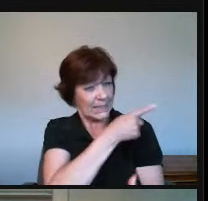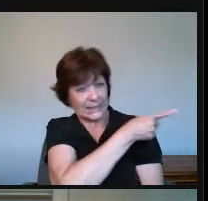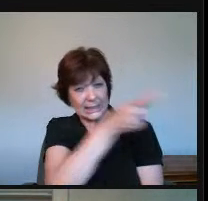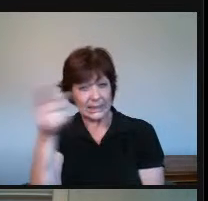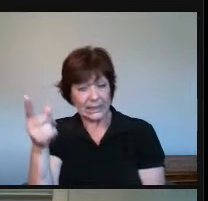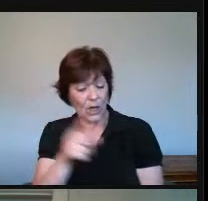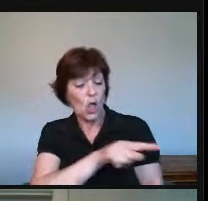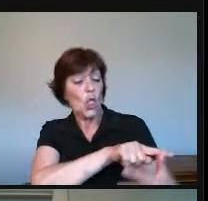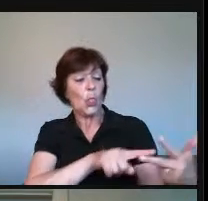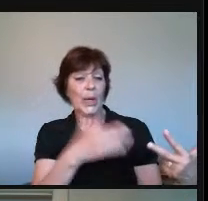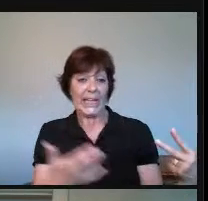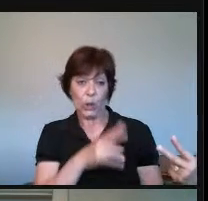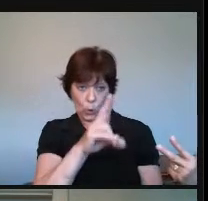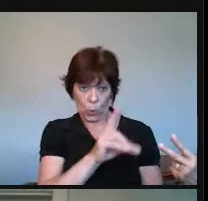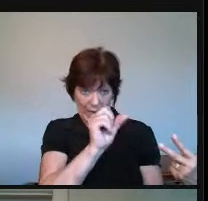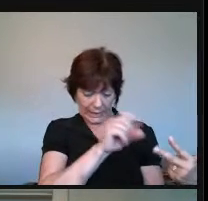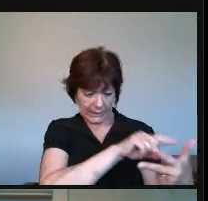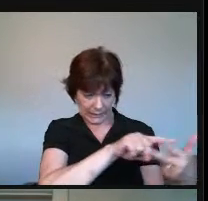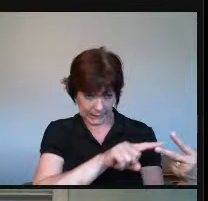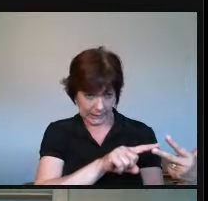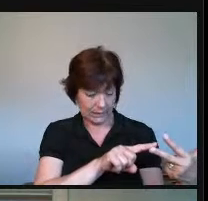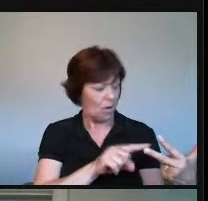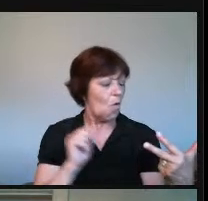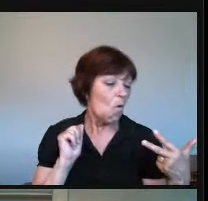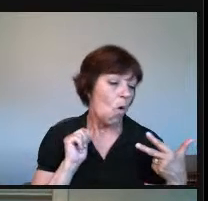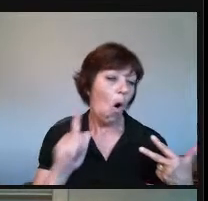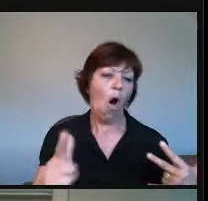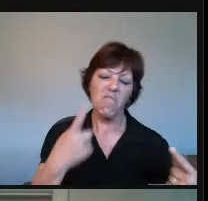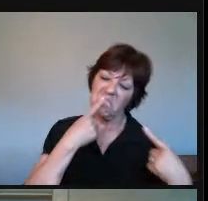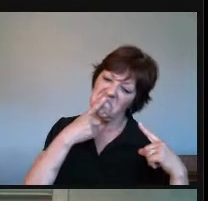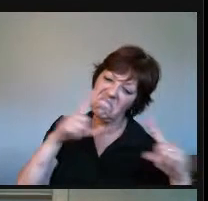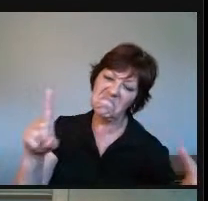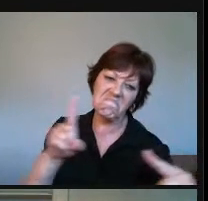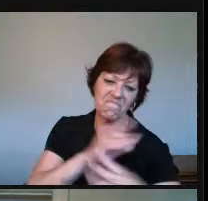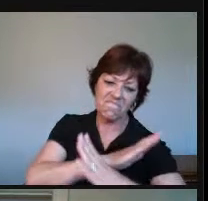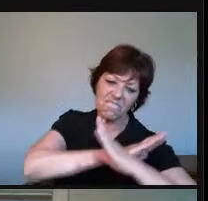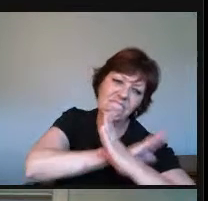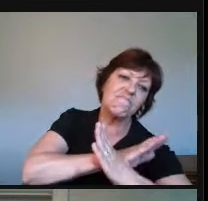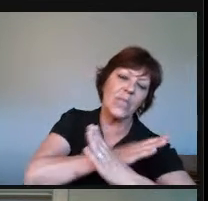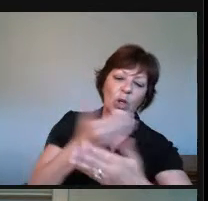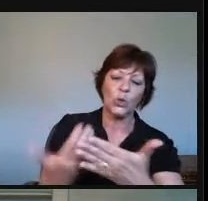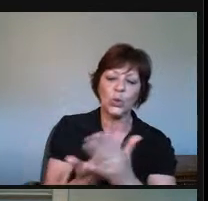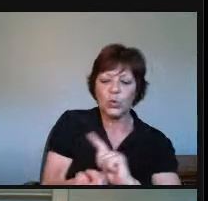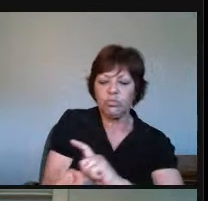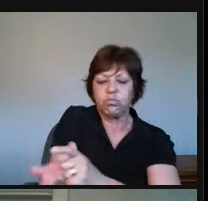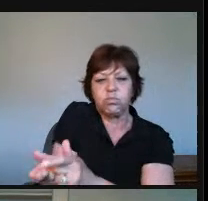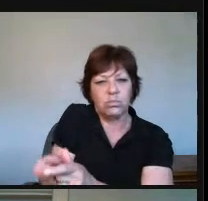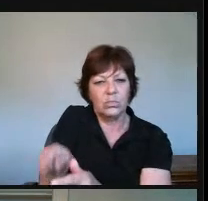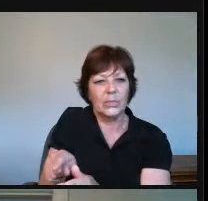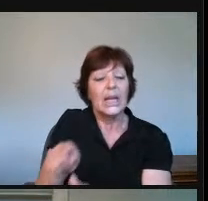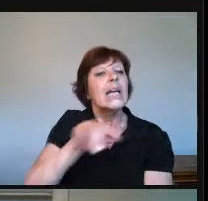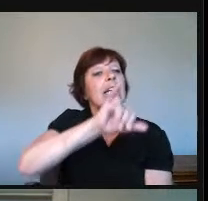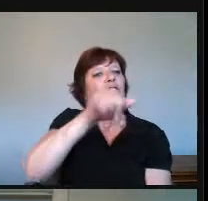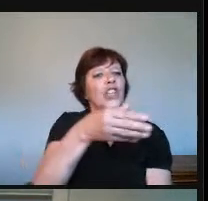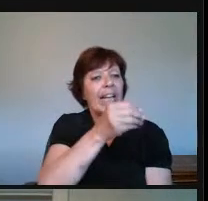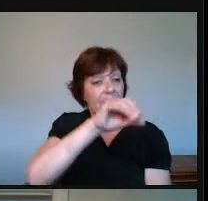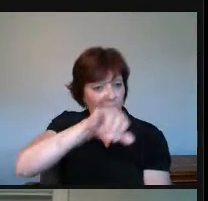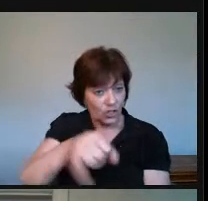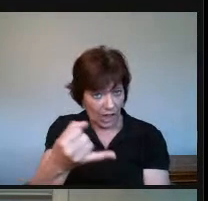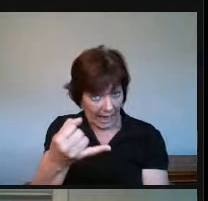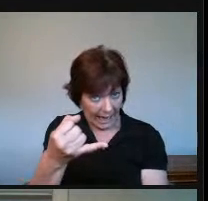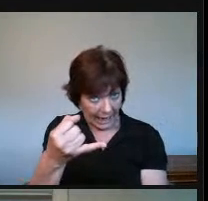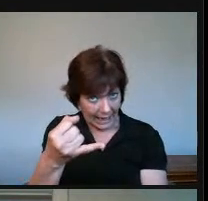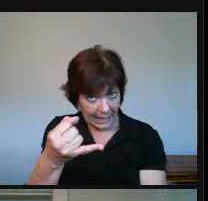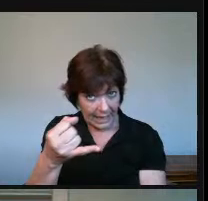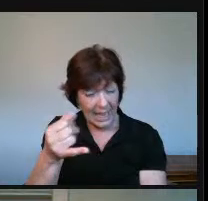3 in the United States, are all very effective against the variant. The Johnson & Johnson may not